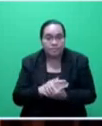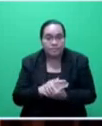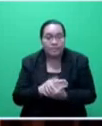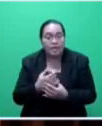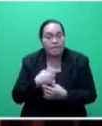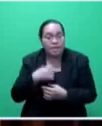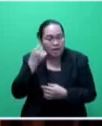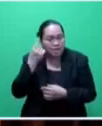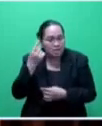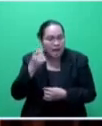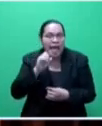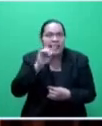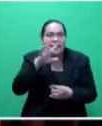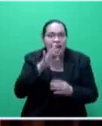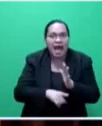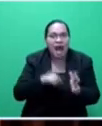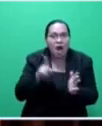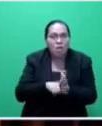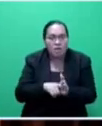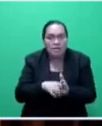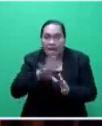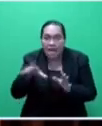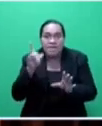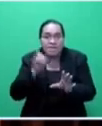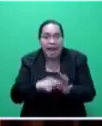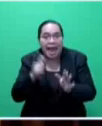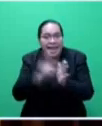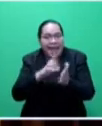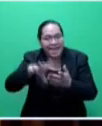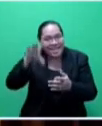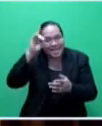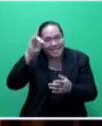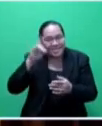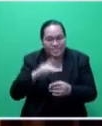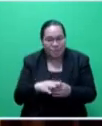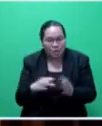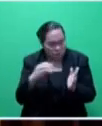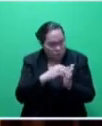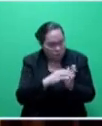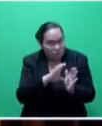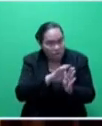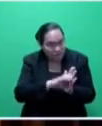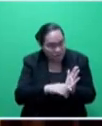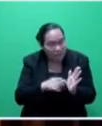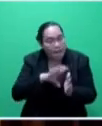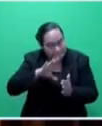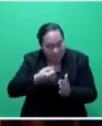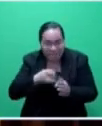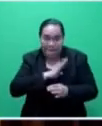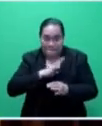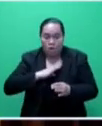as I understand it, 10 hours of continuous legal education every year. The content of this must also be approved by the